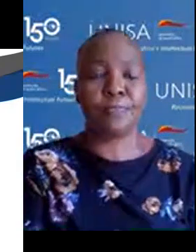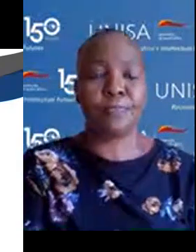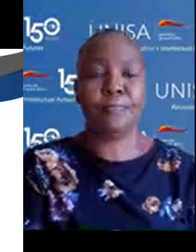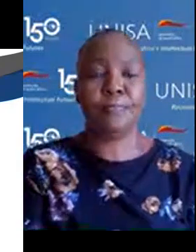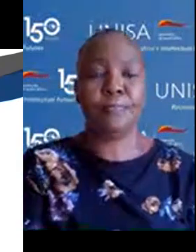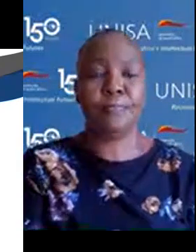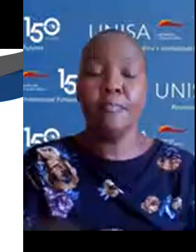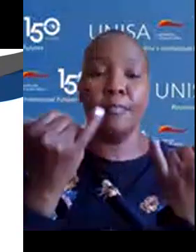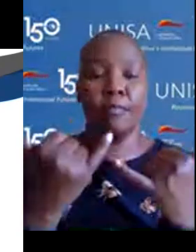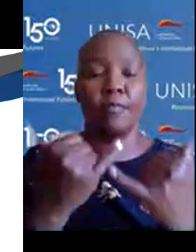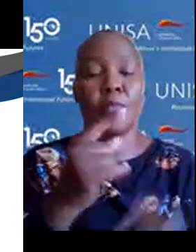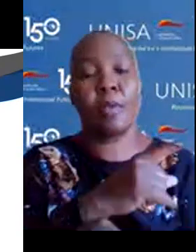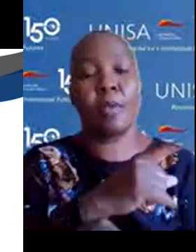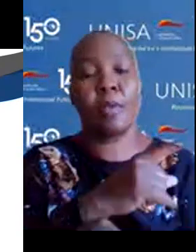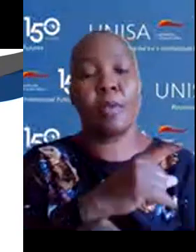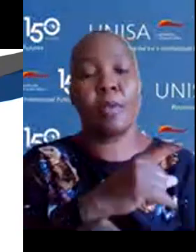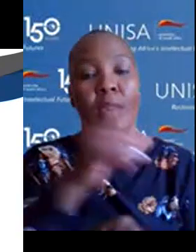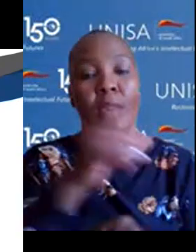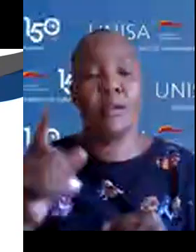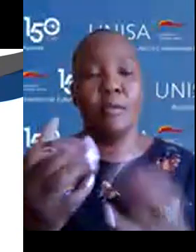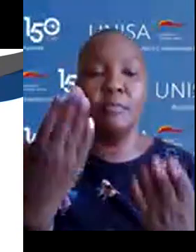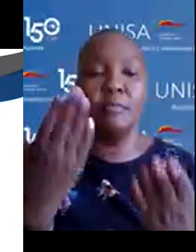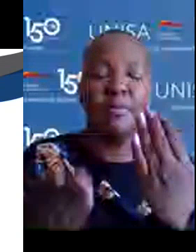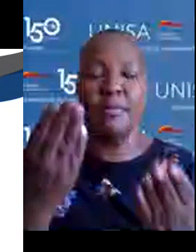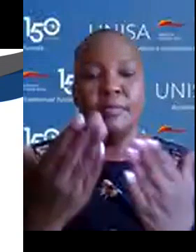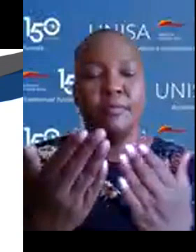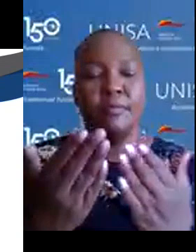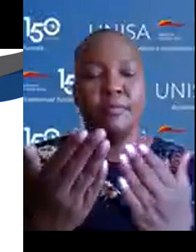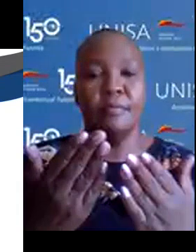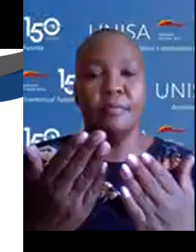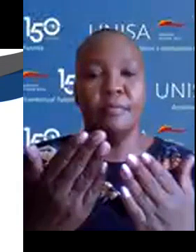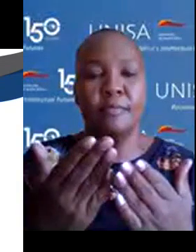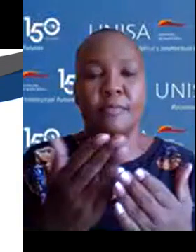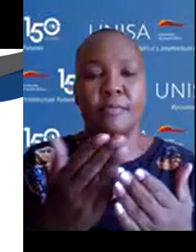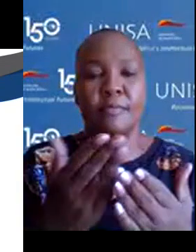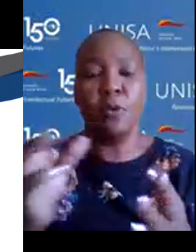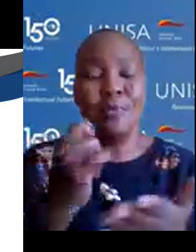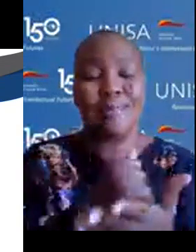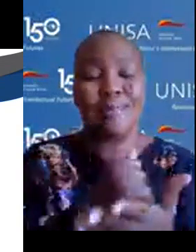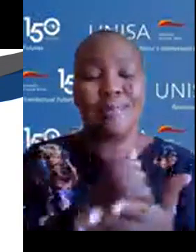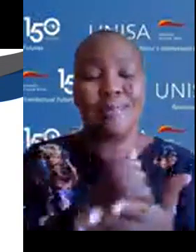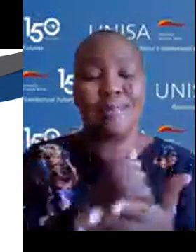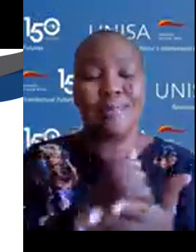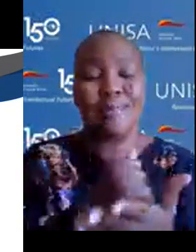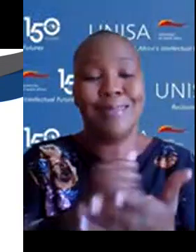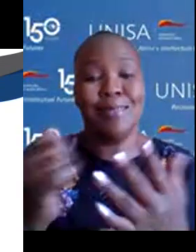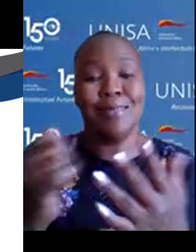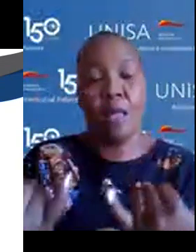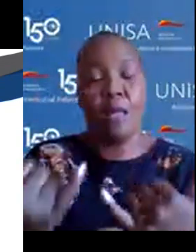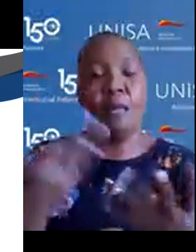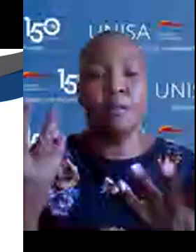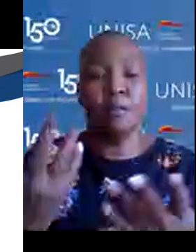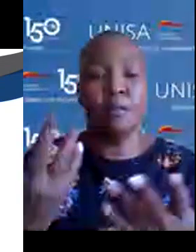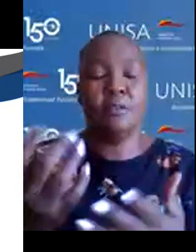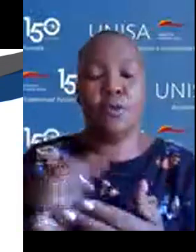Now, for those of you perhaps that are currently not registered, not UNISA students, you will